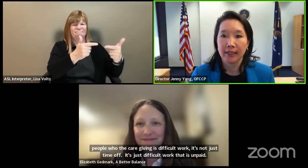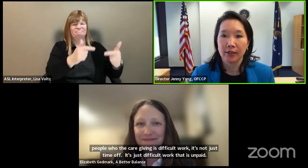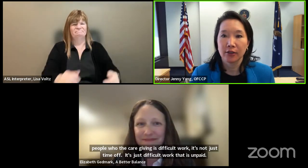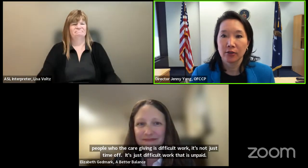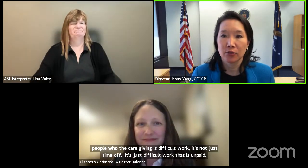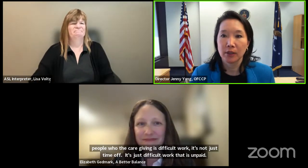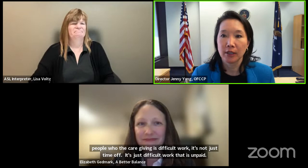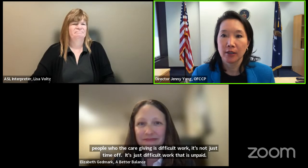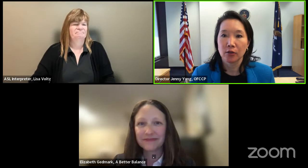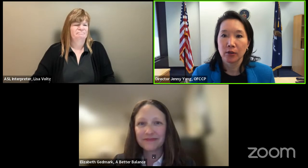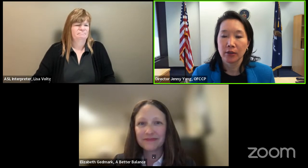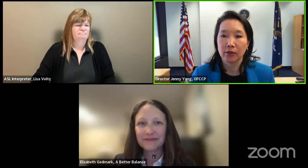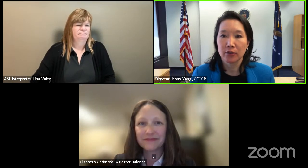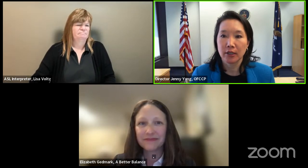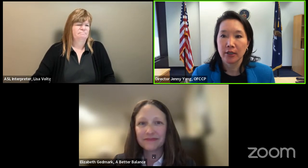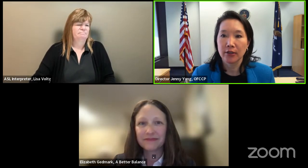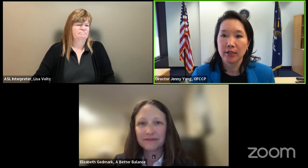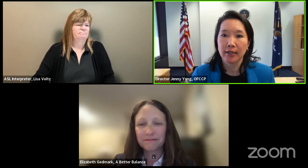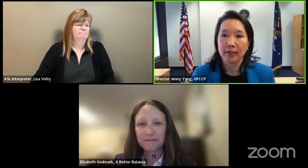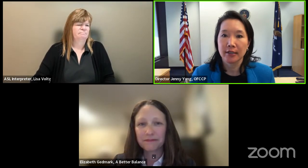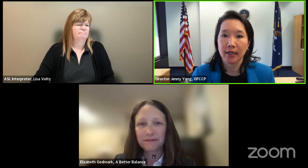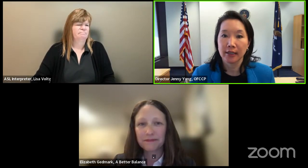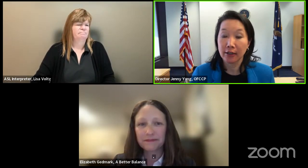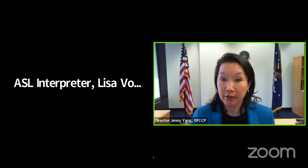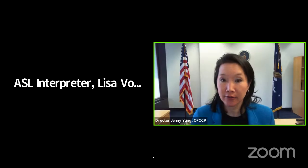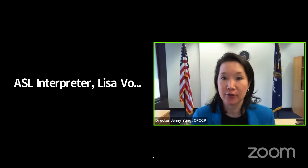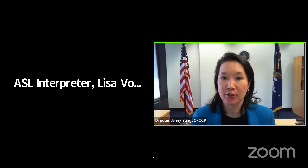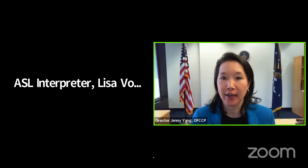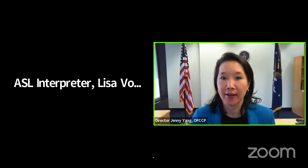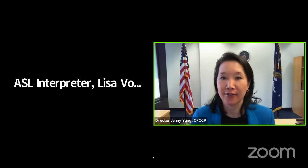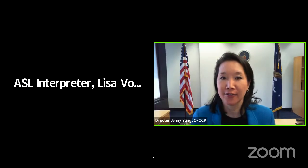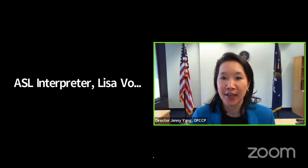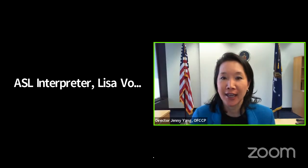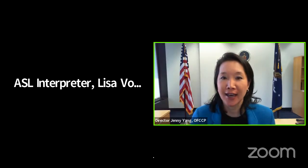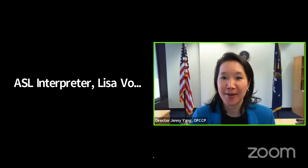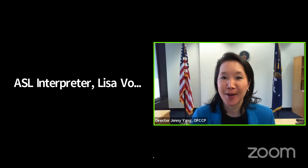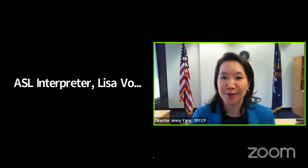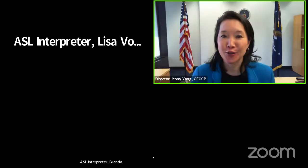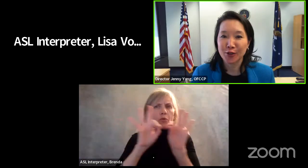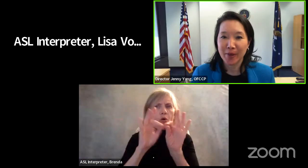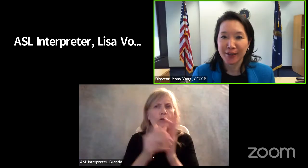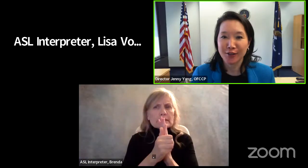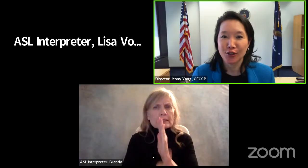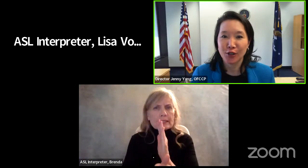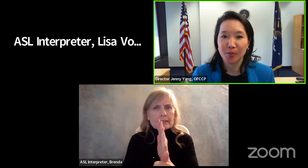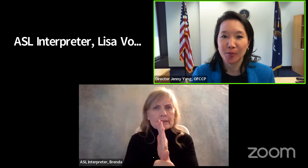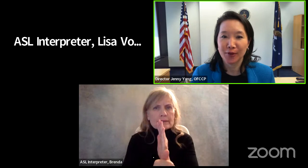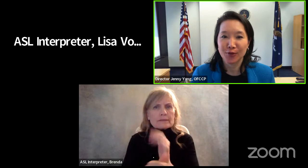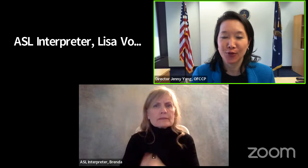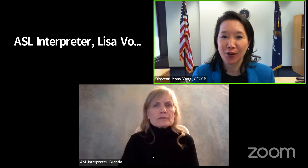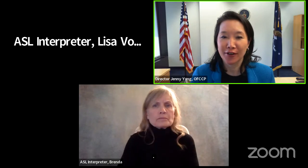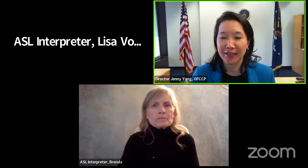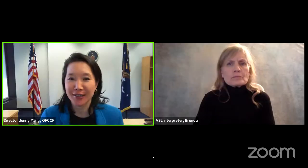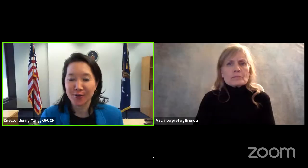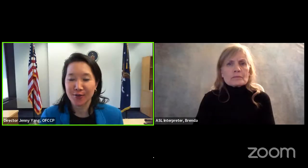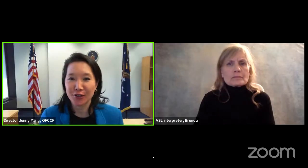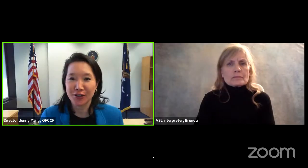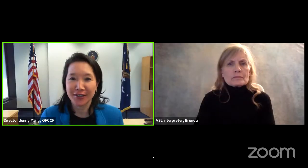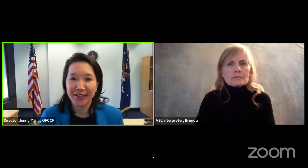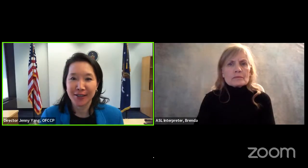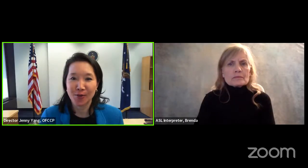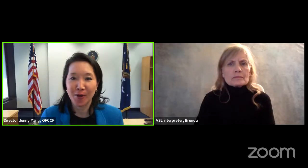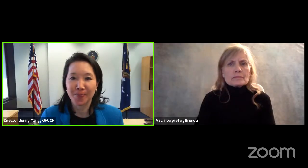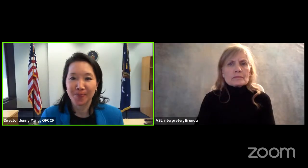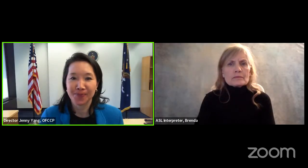for highlighting those really critical skill sets that caregivers have. Um, I'll turn it back to chair Burroughs for our next set of